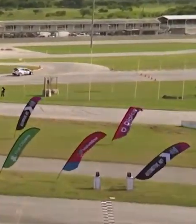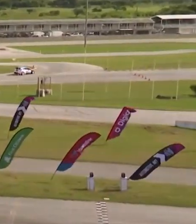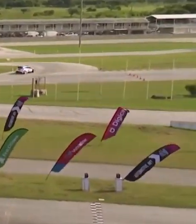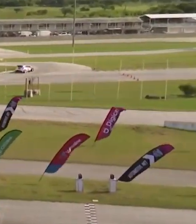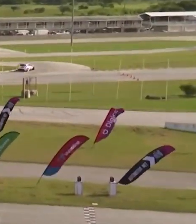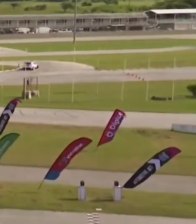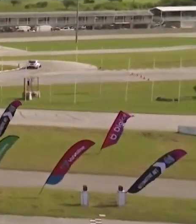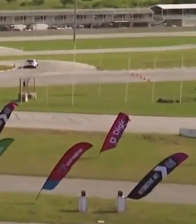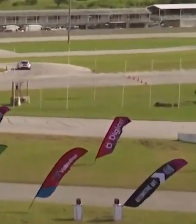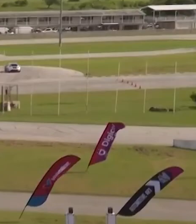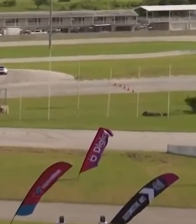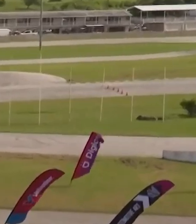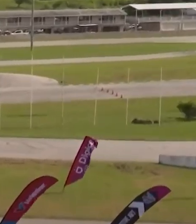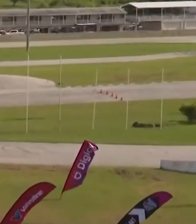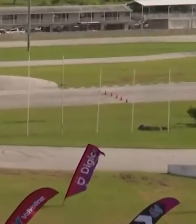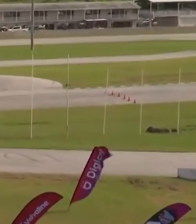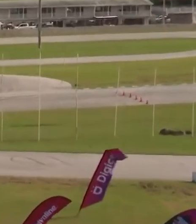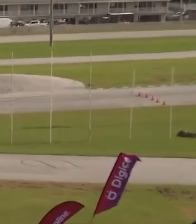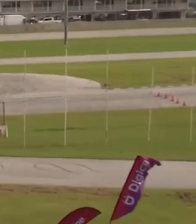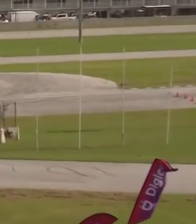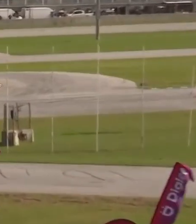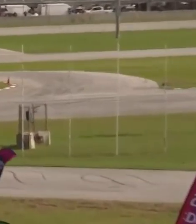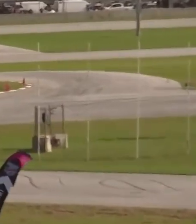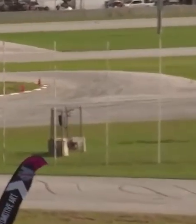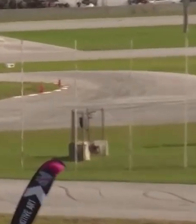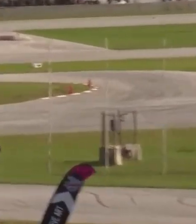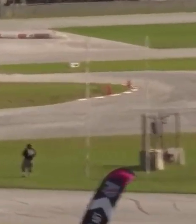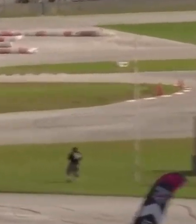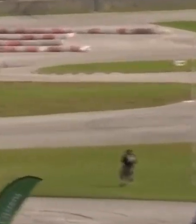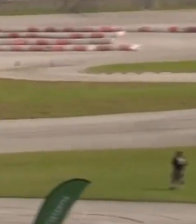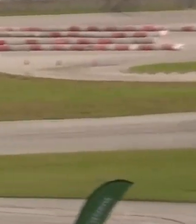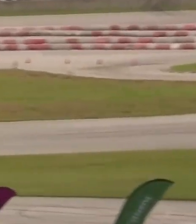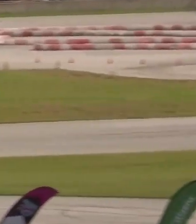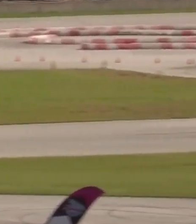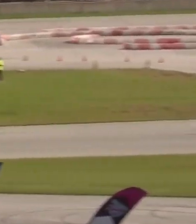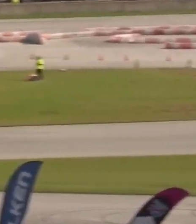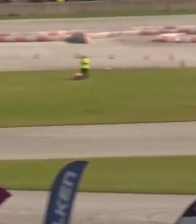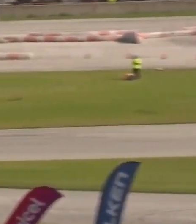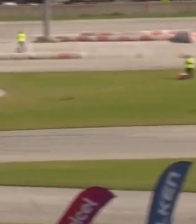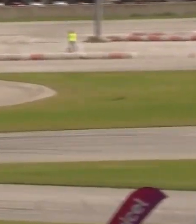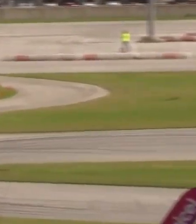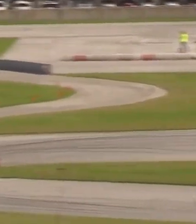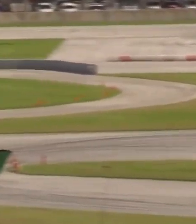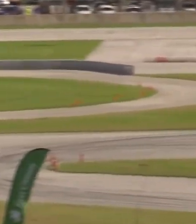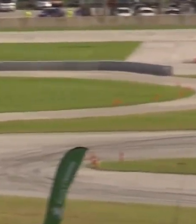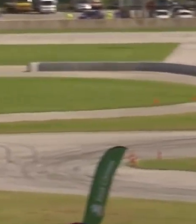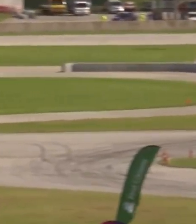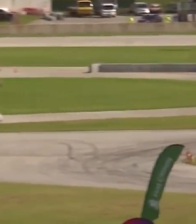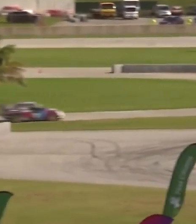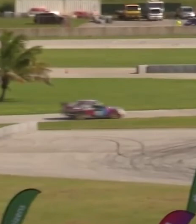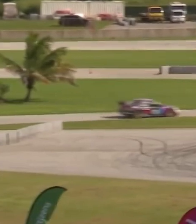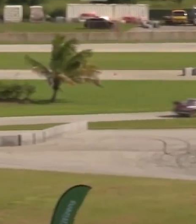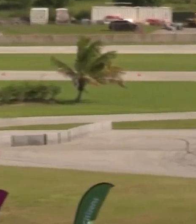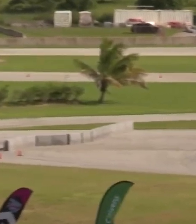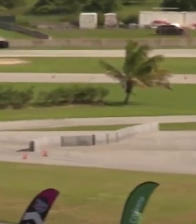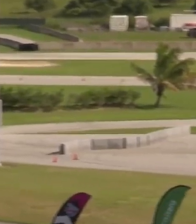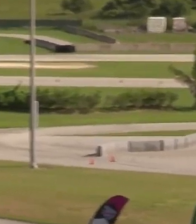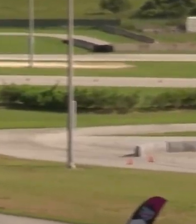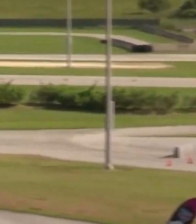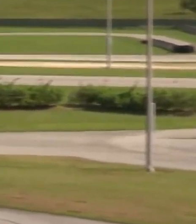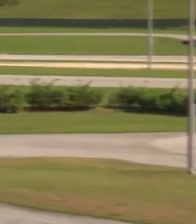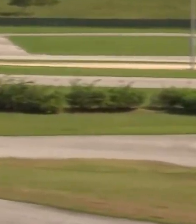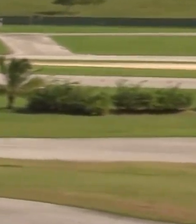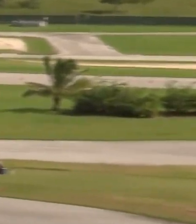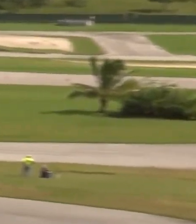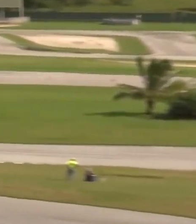time driving a beast. So with Reed out front, it was all up to Skeet to make sure his second pass around